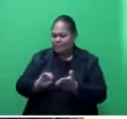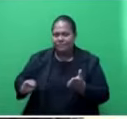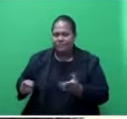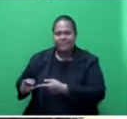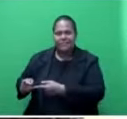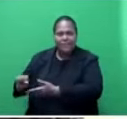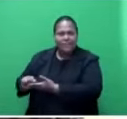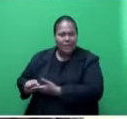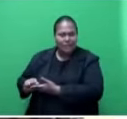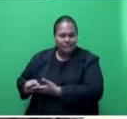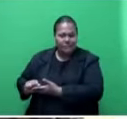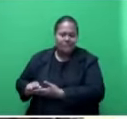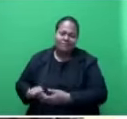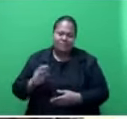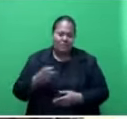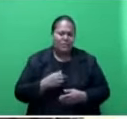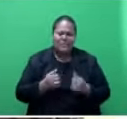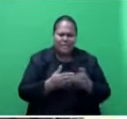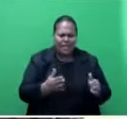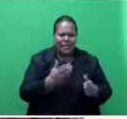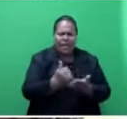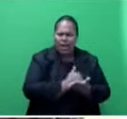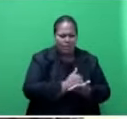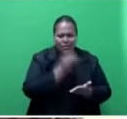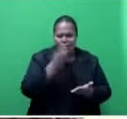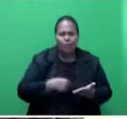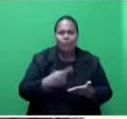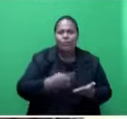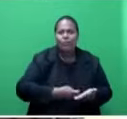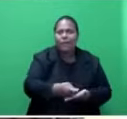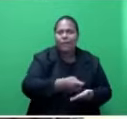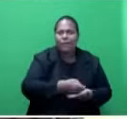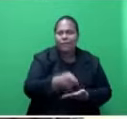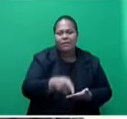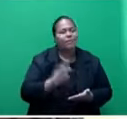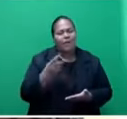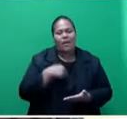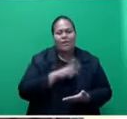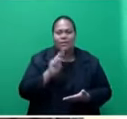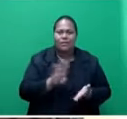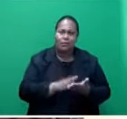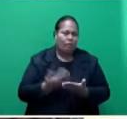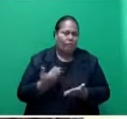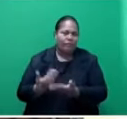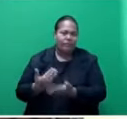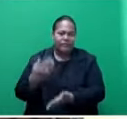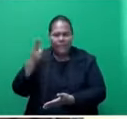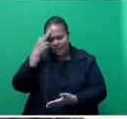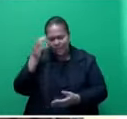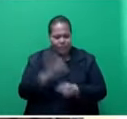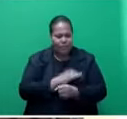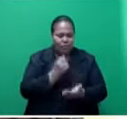and they don't continue. So those accounts have actually continued. And FNPF obviously needs to clean that up, in particular to also ensure that the books are